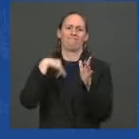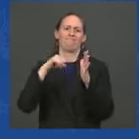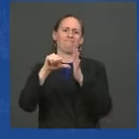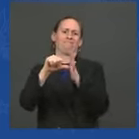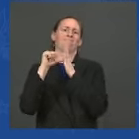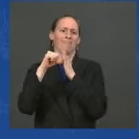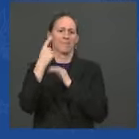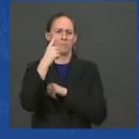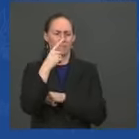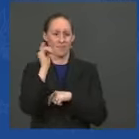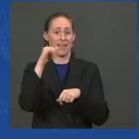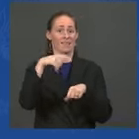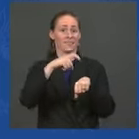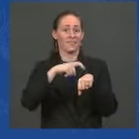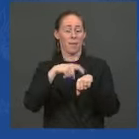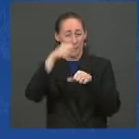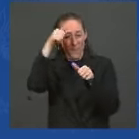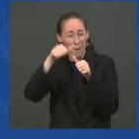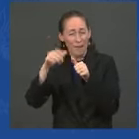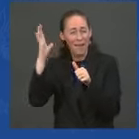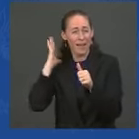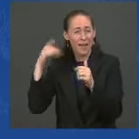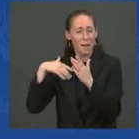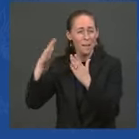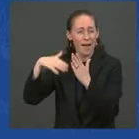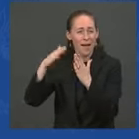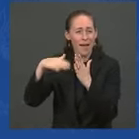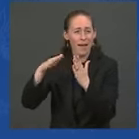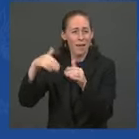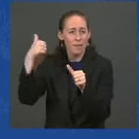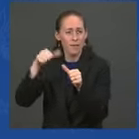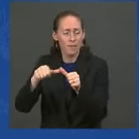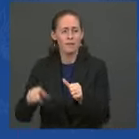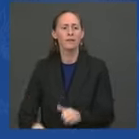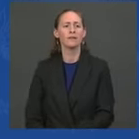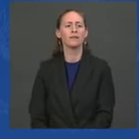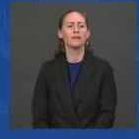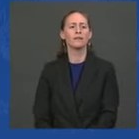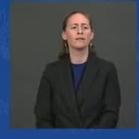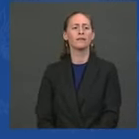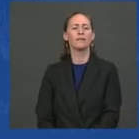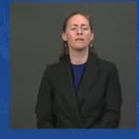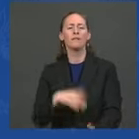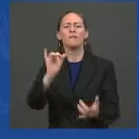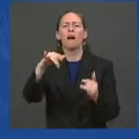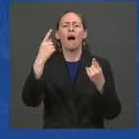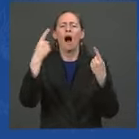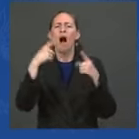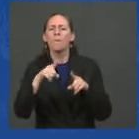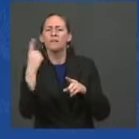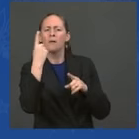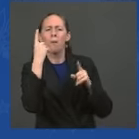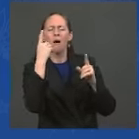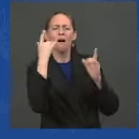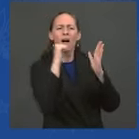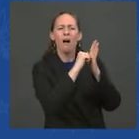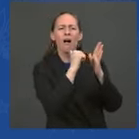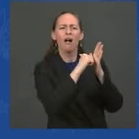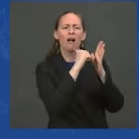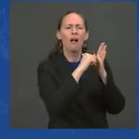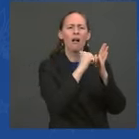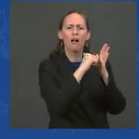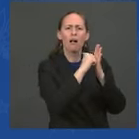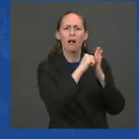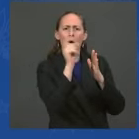And this knock on the door, and this lovely woman came and said, "Where's Biden? Where's Joe Biden?" And I was up